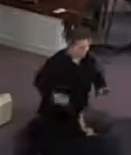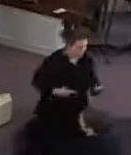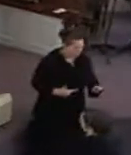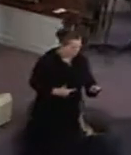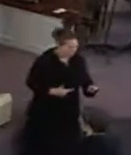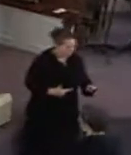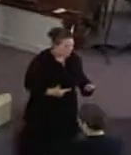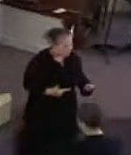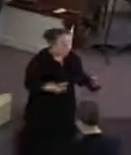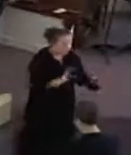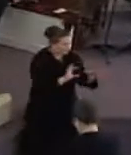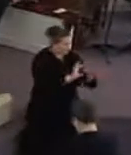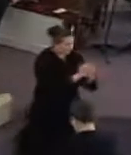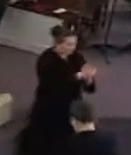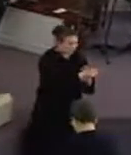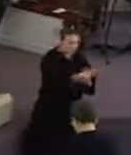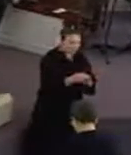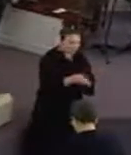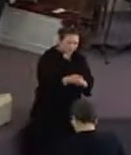going to join you today.